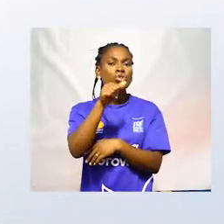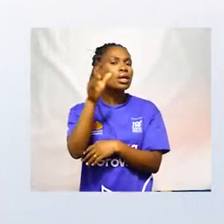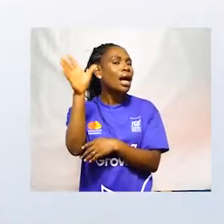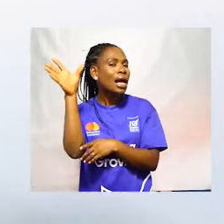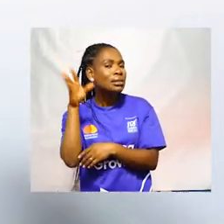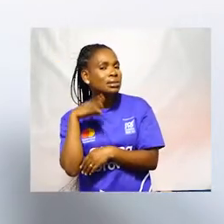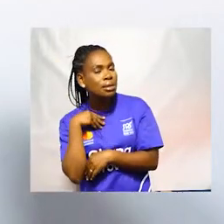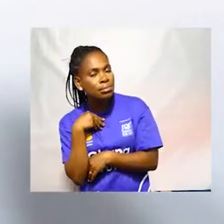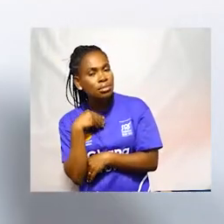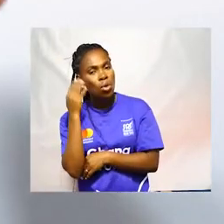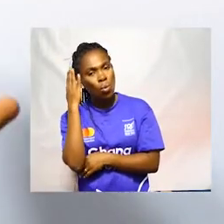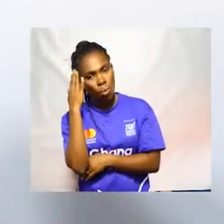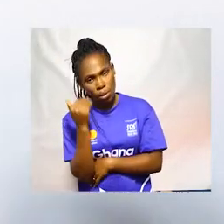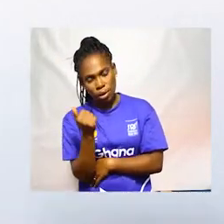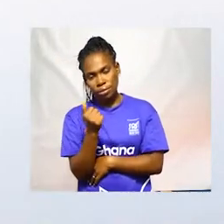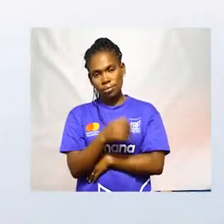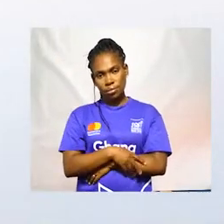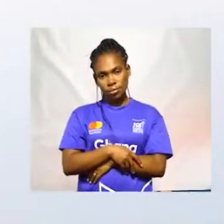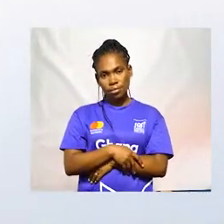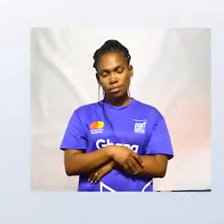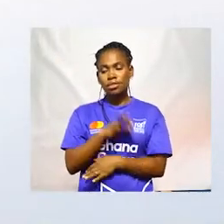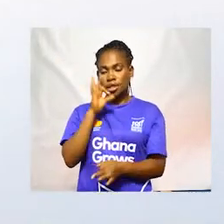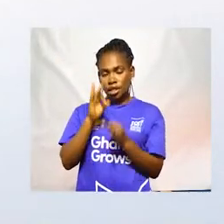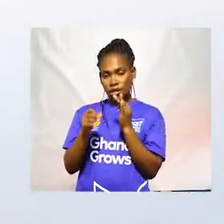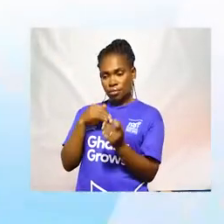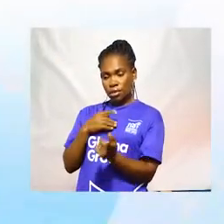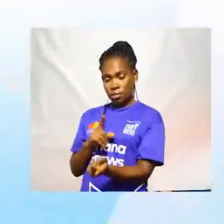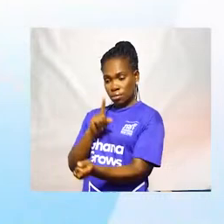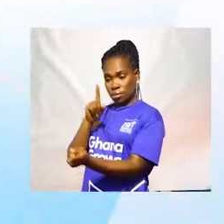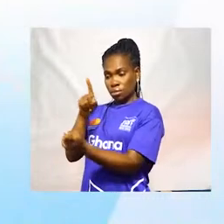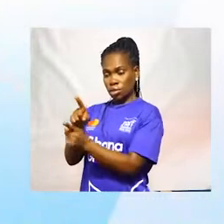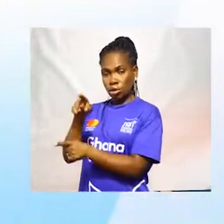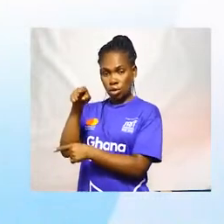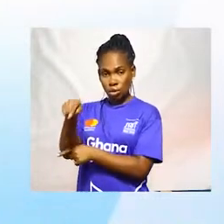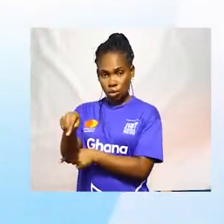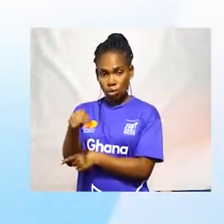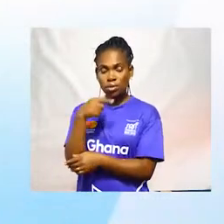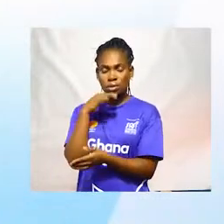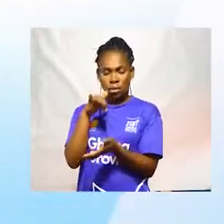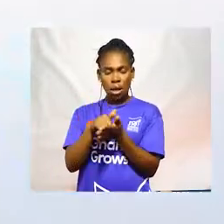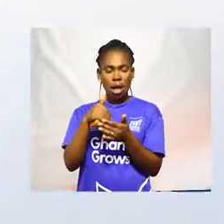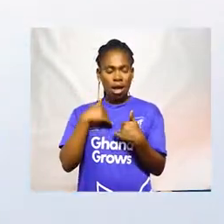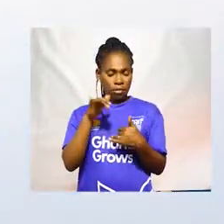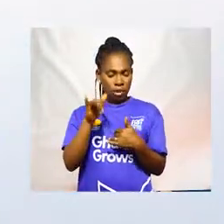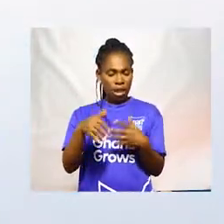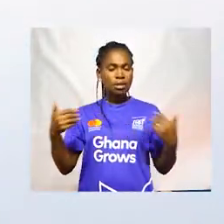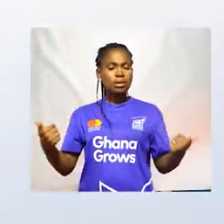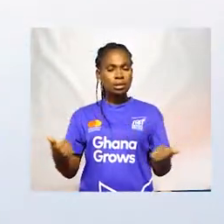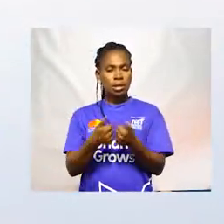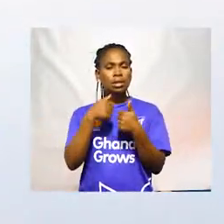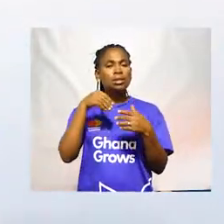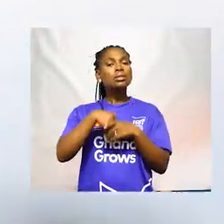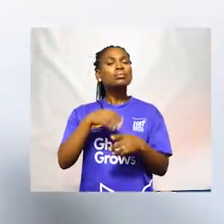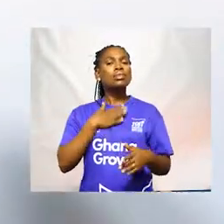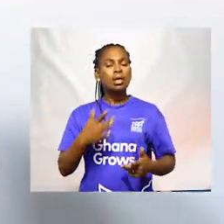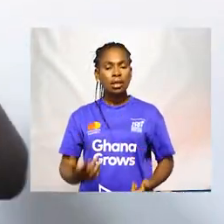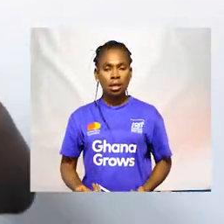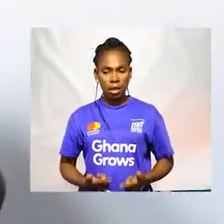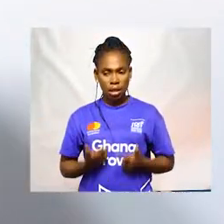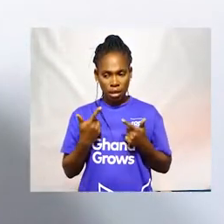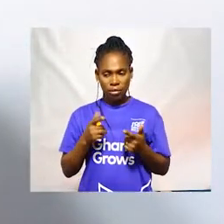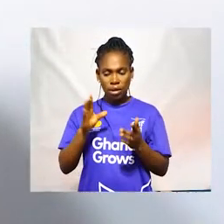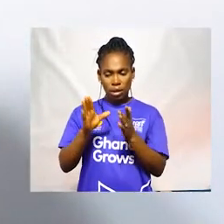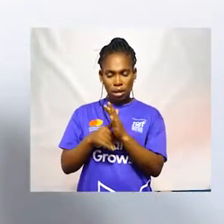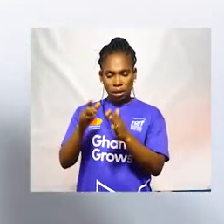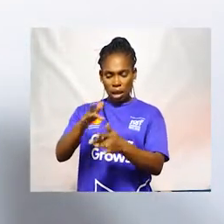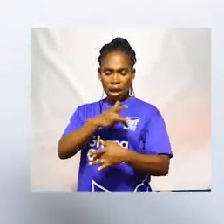it. If I came to you and I said, "Pastor Albert, I have this challenge in my life. Show me the way out." And you, out